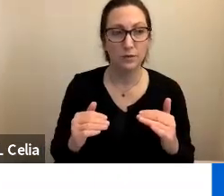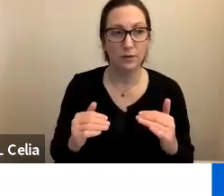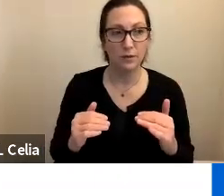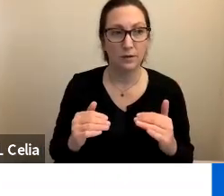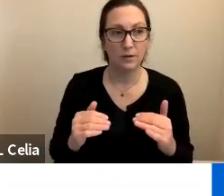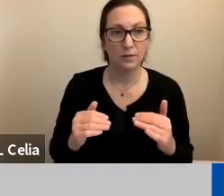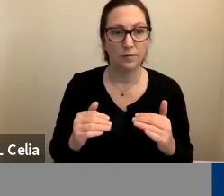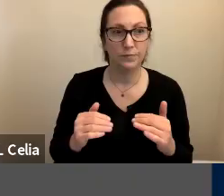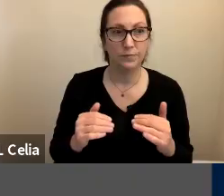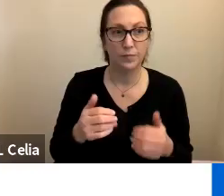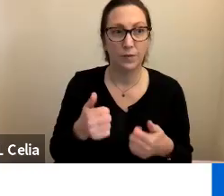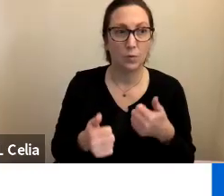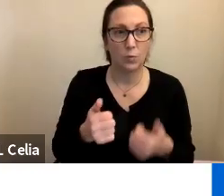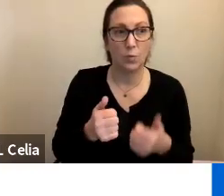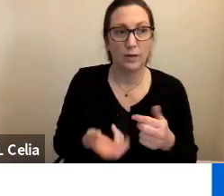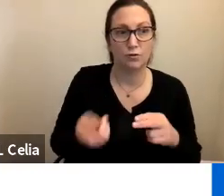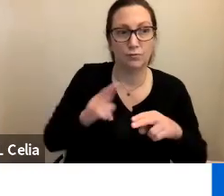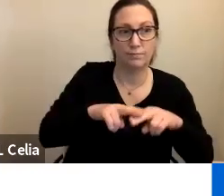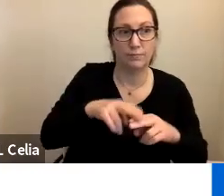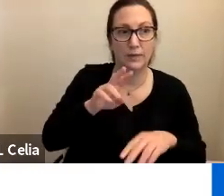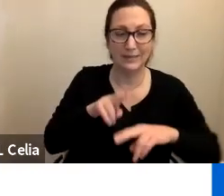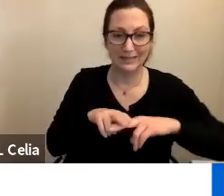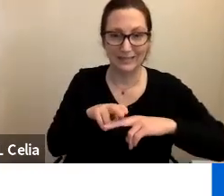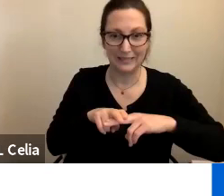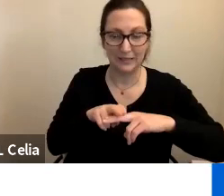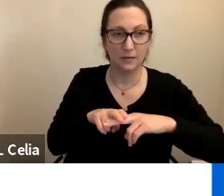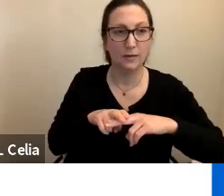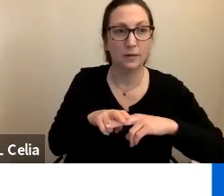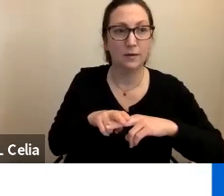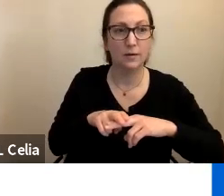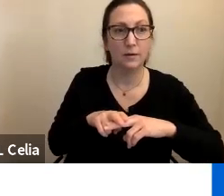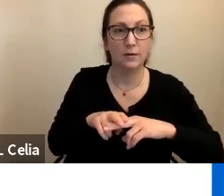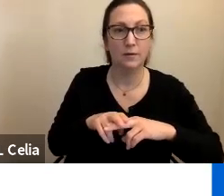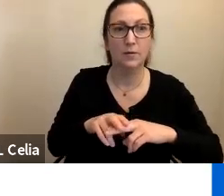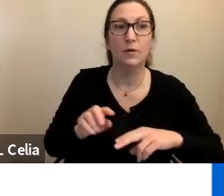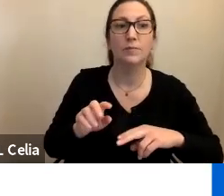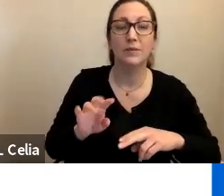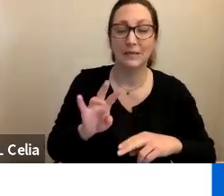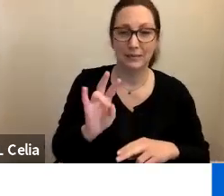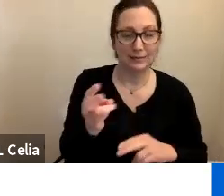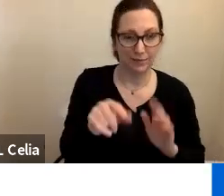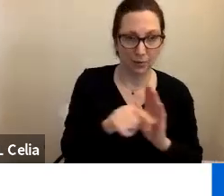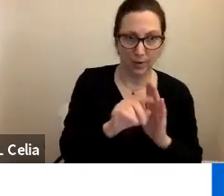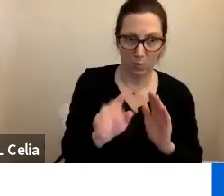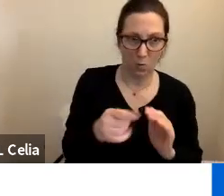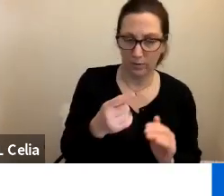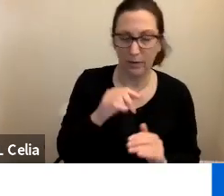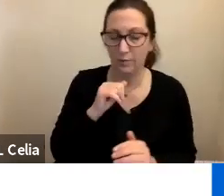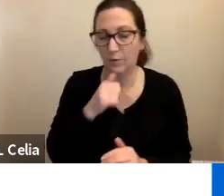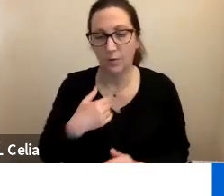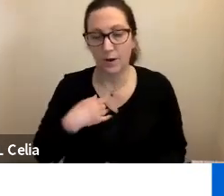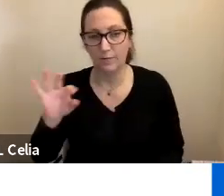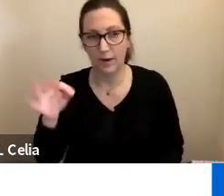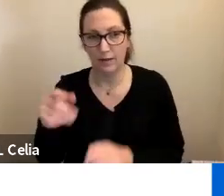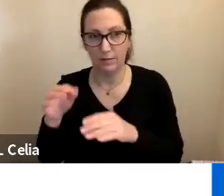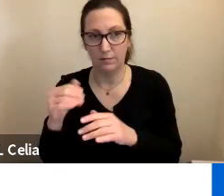had an increase in seats. And I'm going to apologize. We have this only for 7th grade. We don't have this for 9th